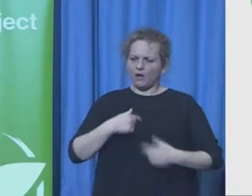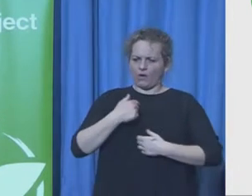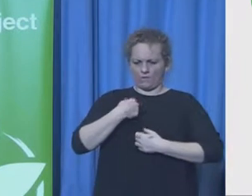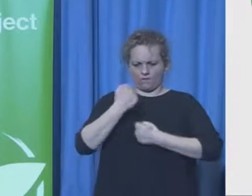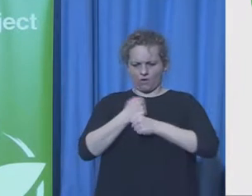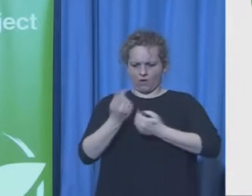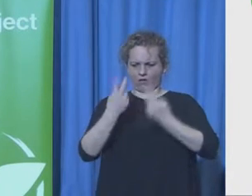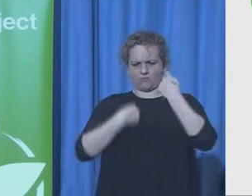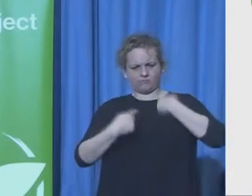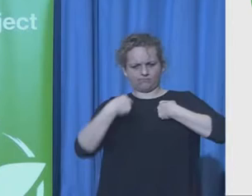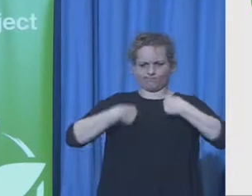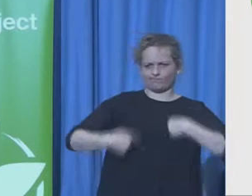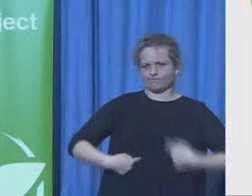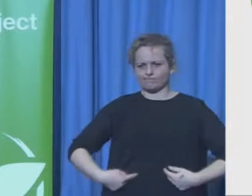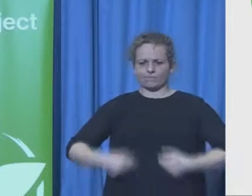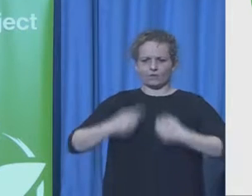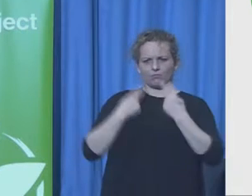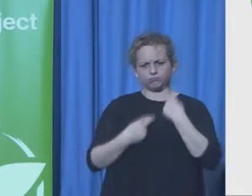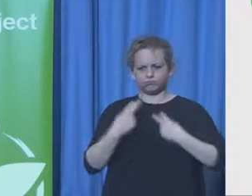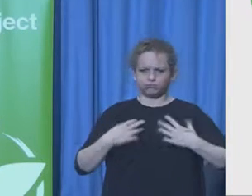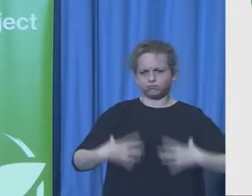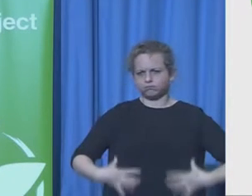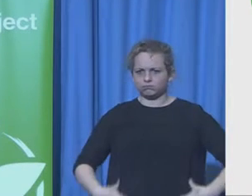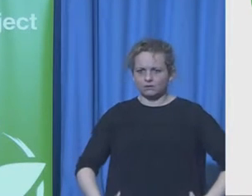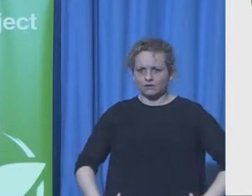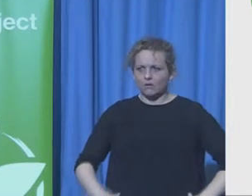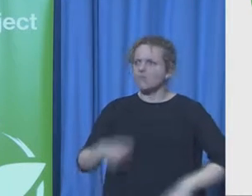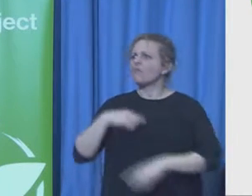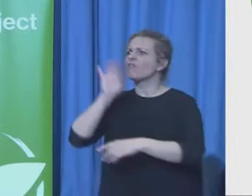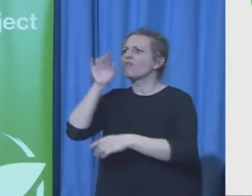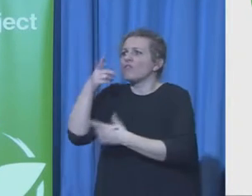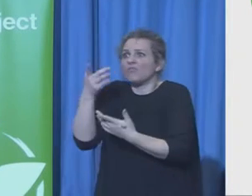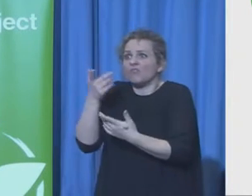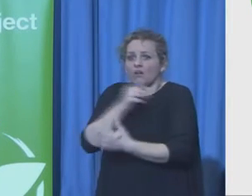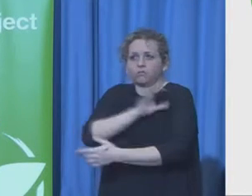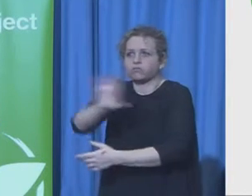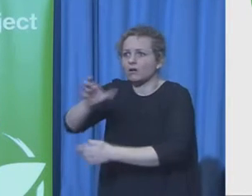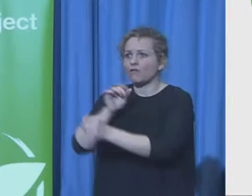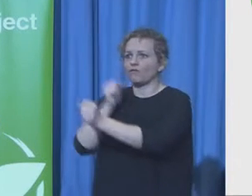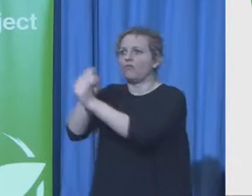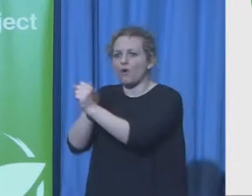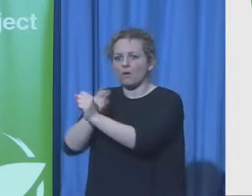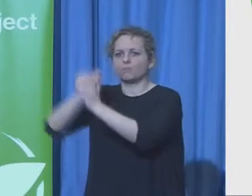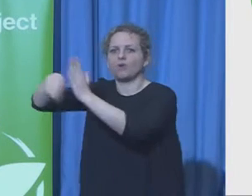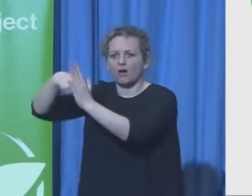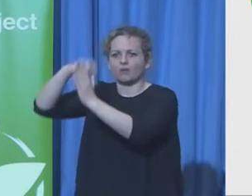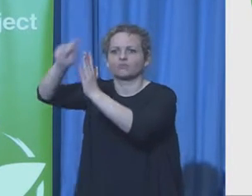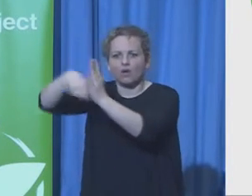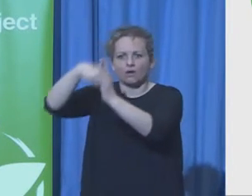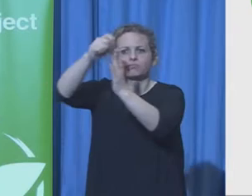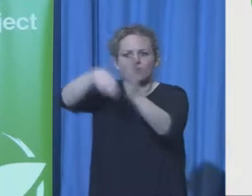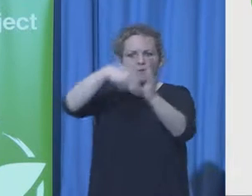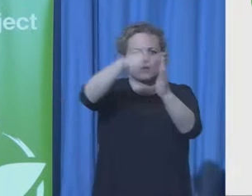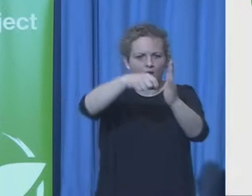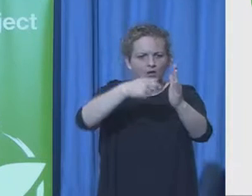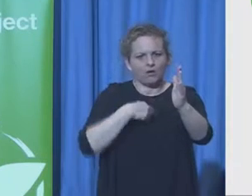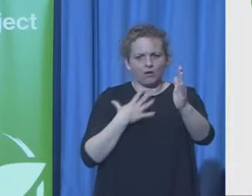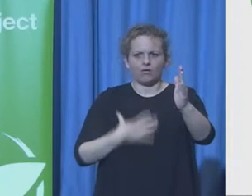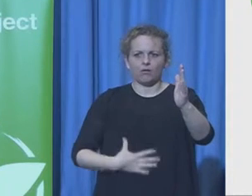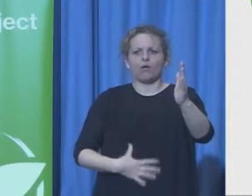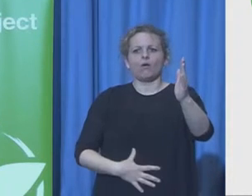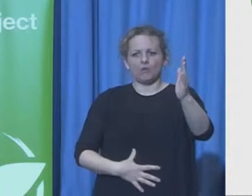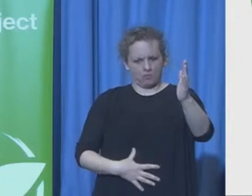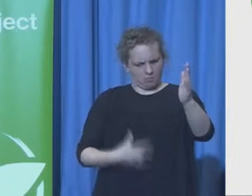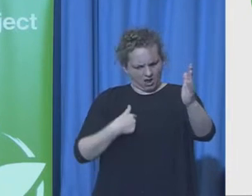make sure our world, the way we take care of ourselves, is just as important. So I am delighted